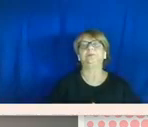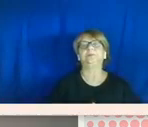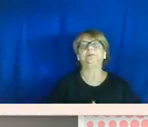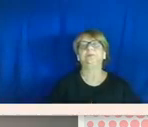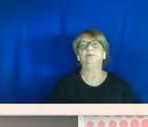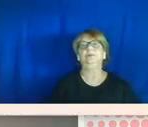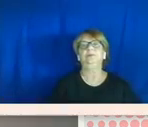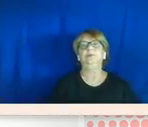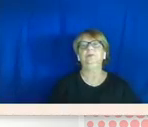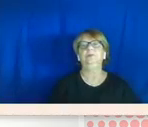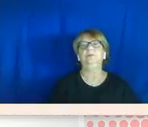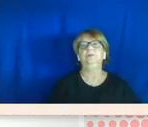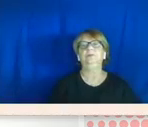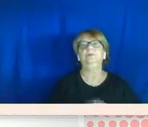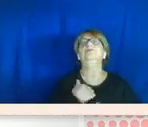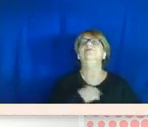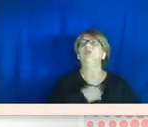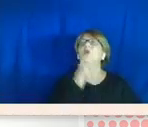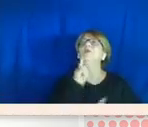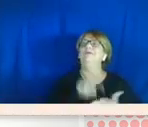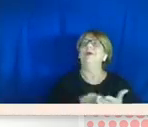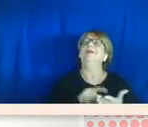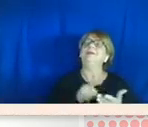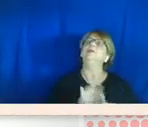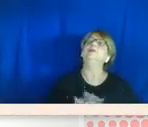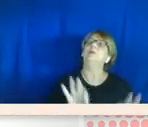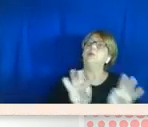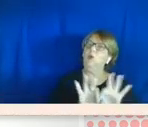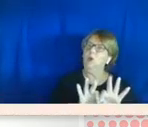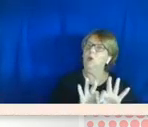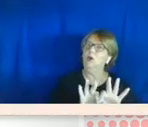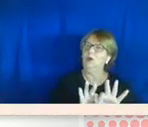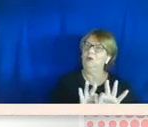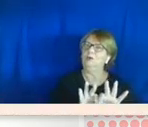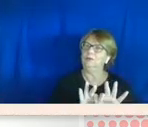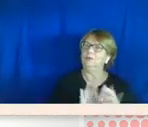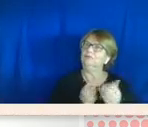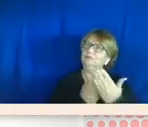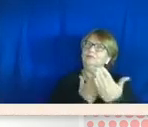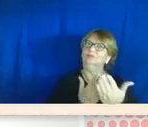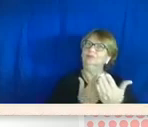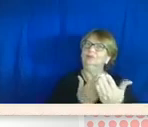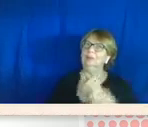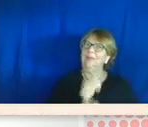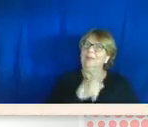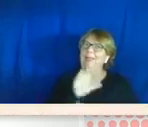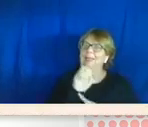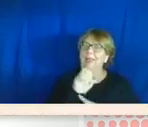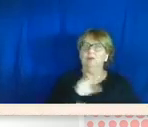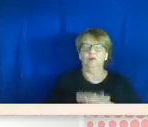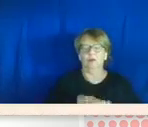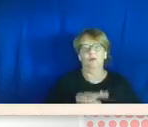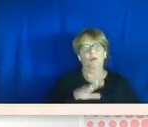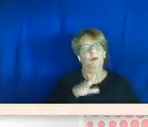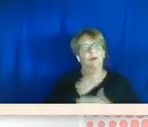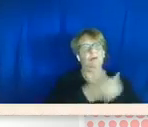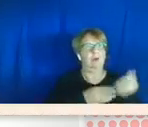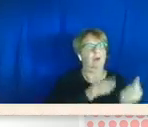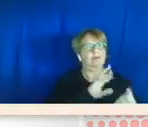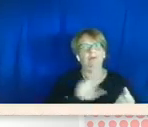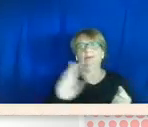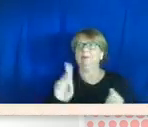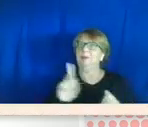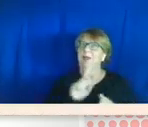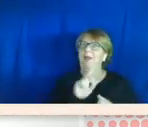We recognize the importance of making the case on a bipartisan basis. The ADA would not have